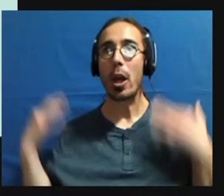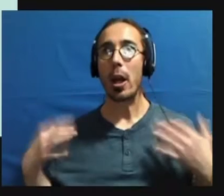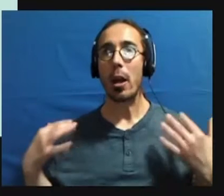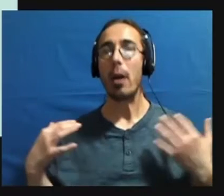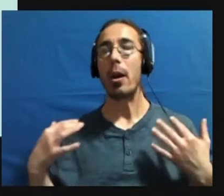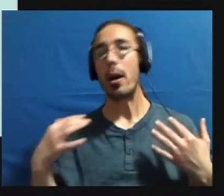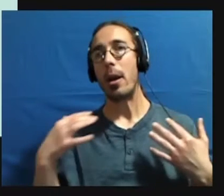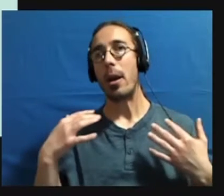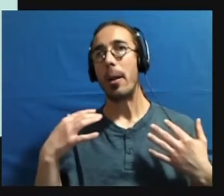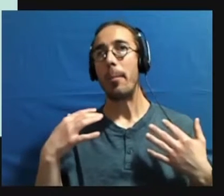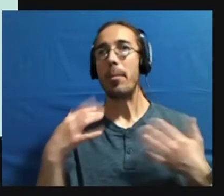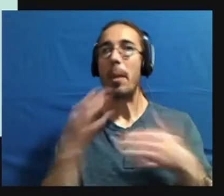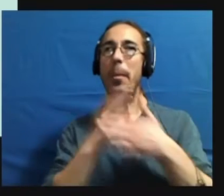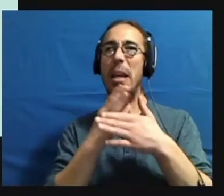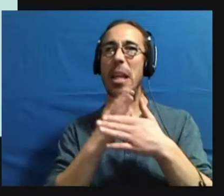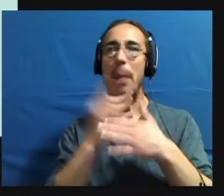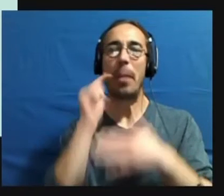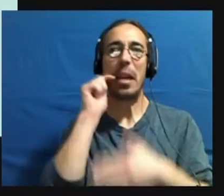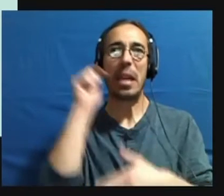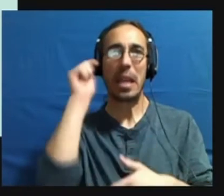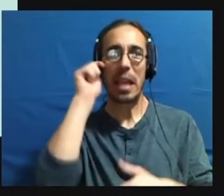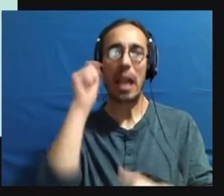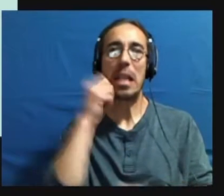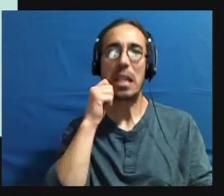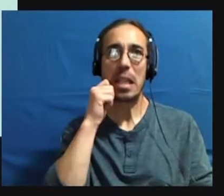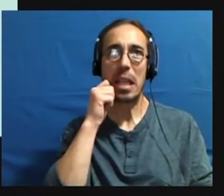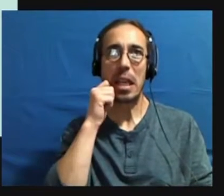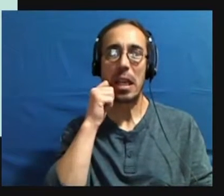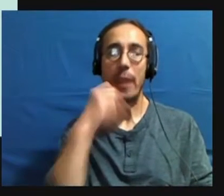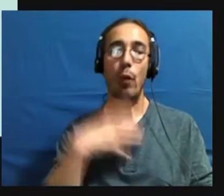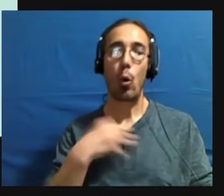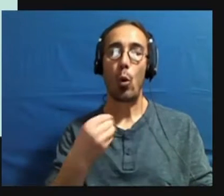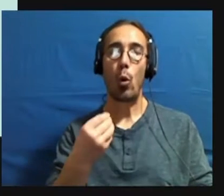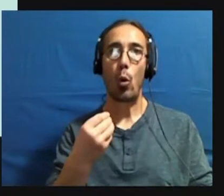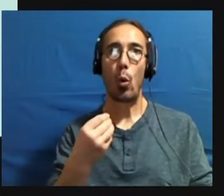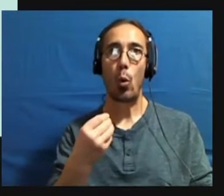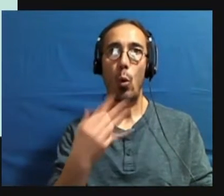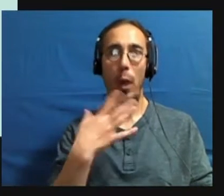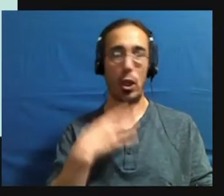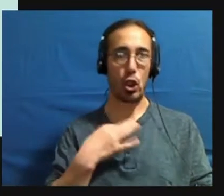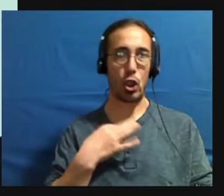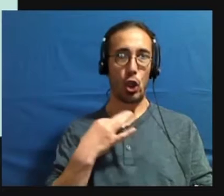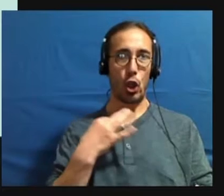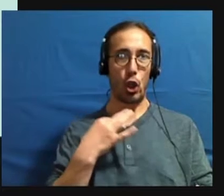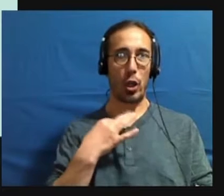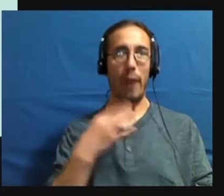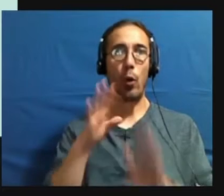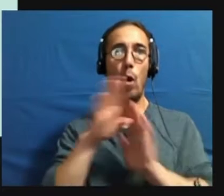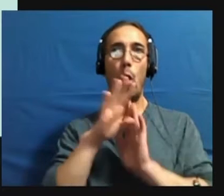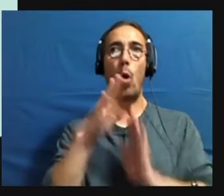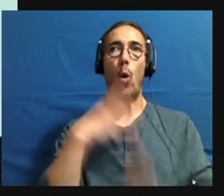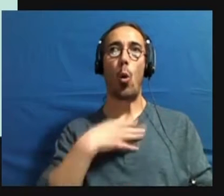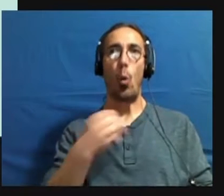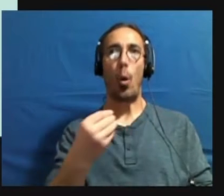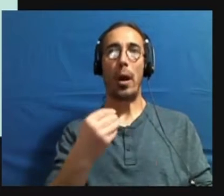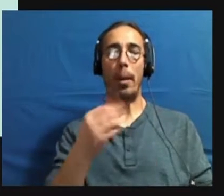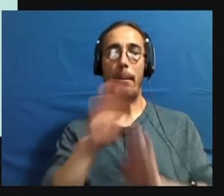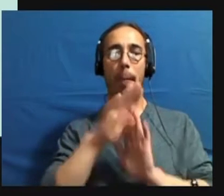tan skin, and I'm wearing a white shirt, and there's a white background behind me with a beautiful fake